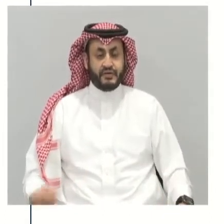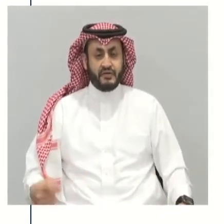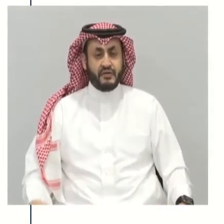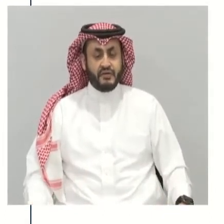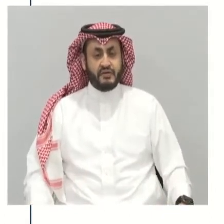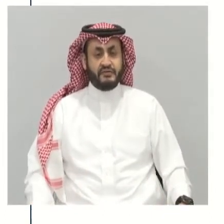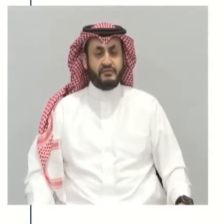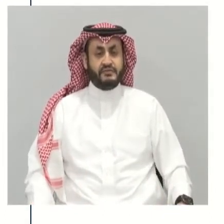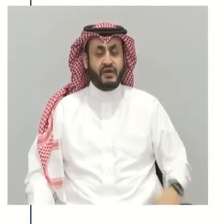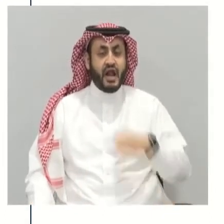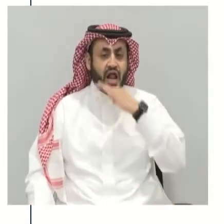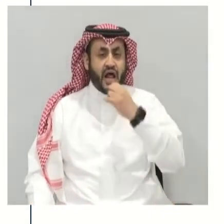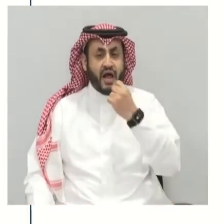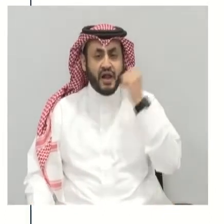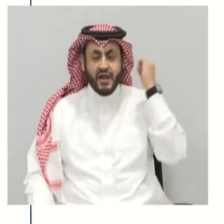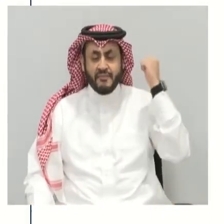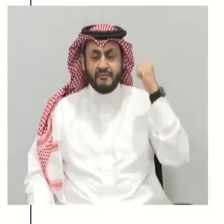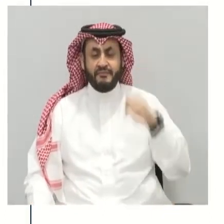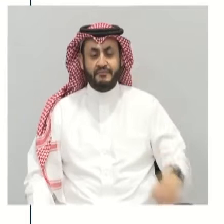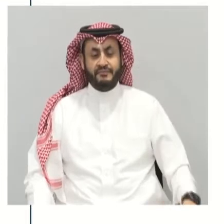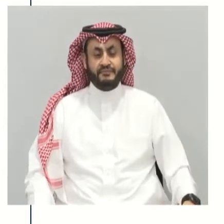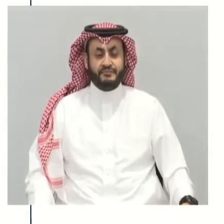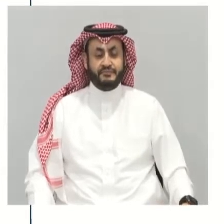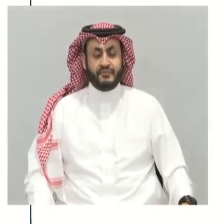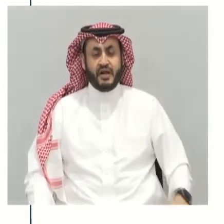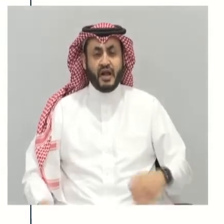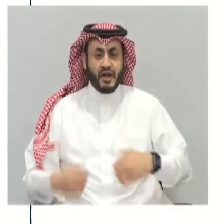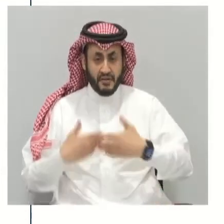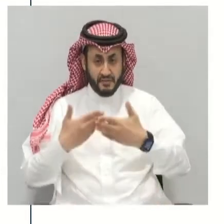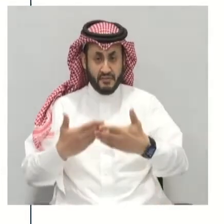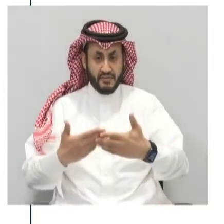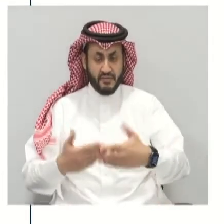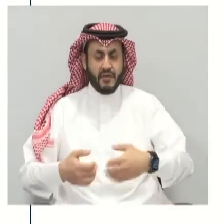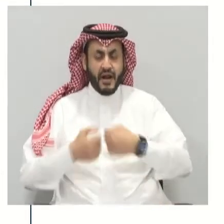screams, tournament, network, encourage, and pressure.